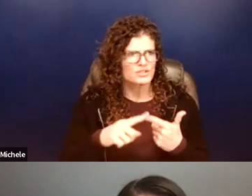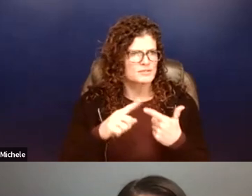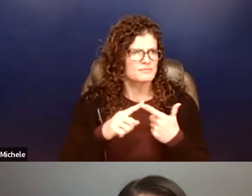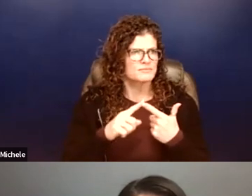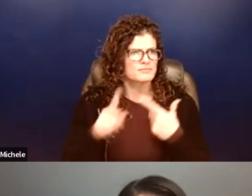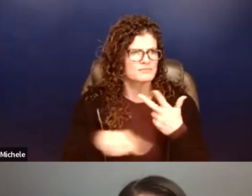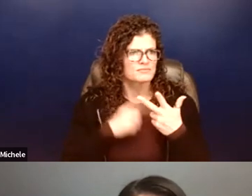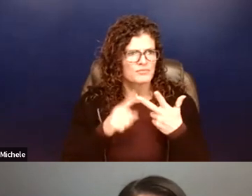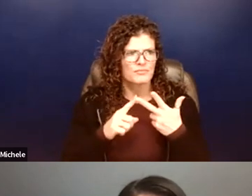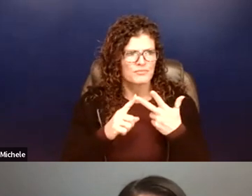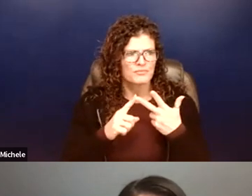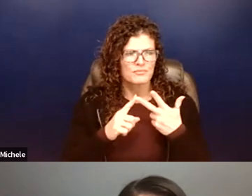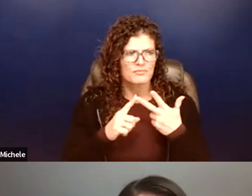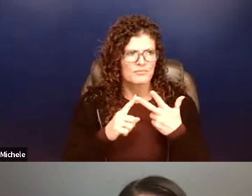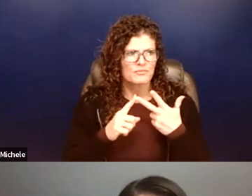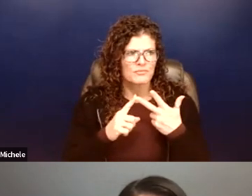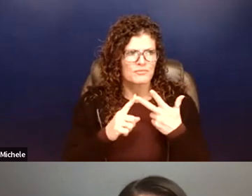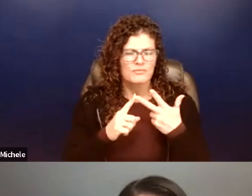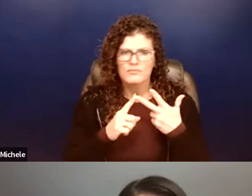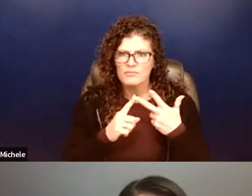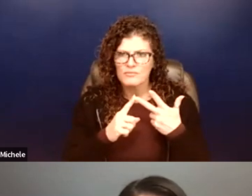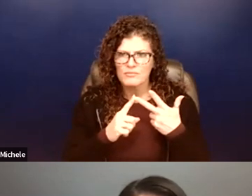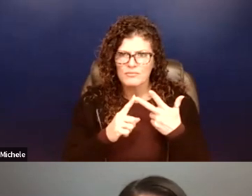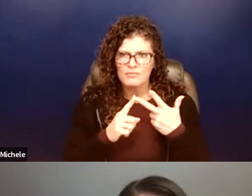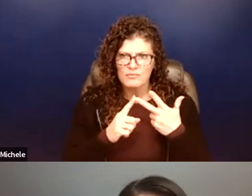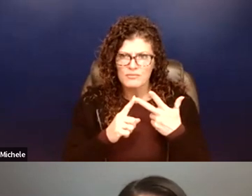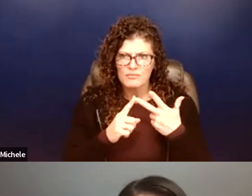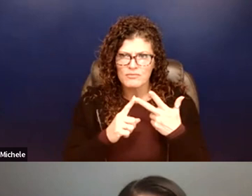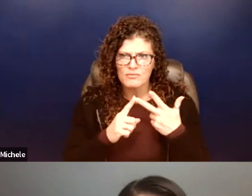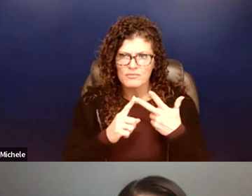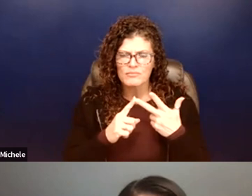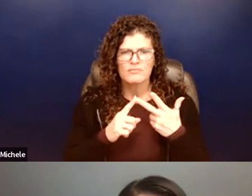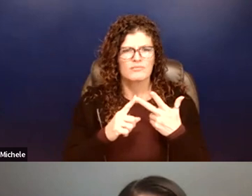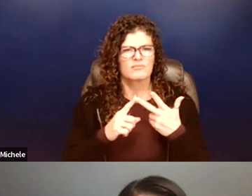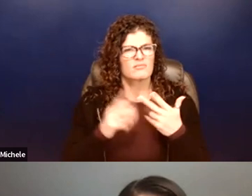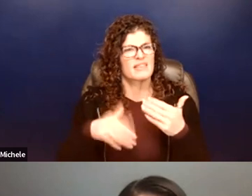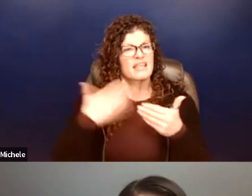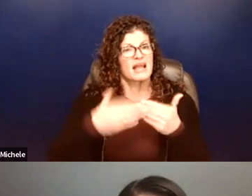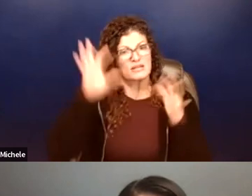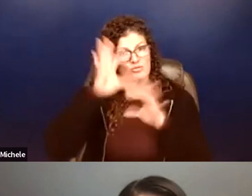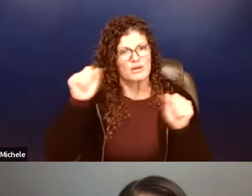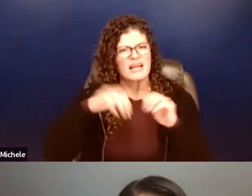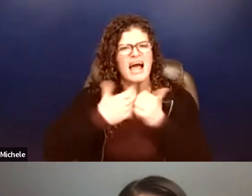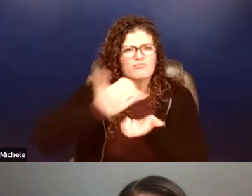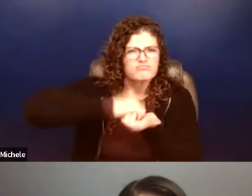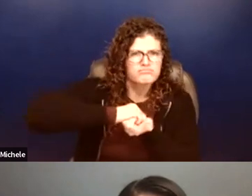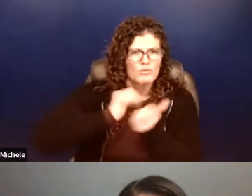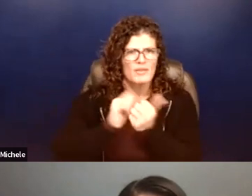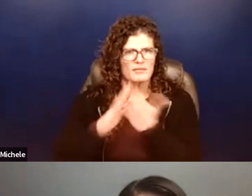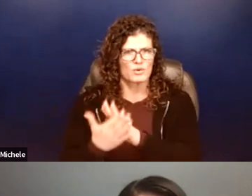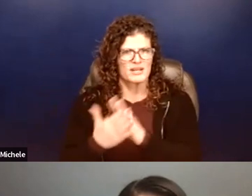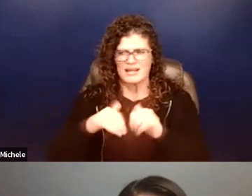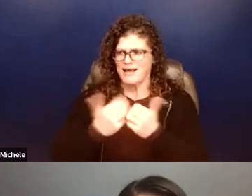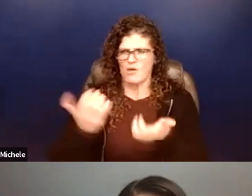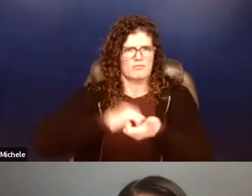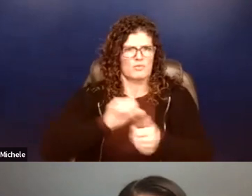And how can the next superintendent partner with the community to be successful? To